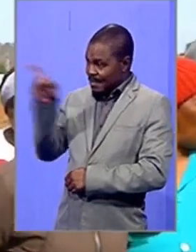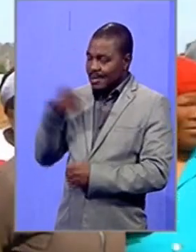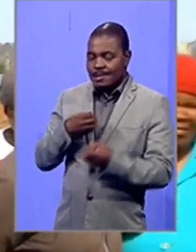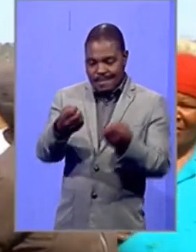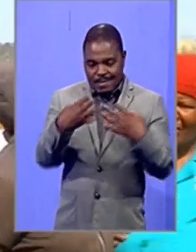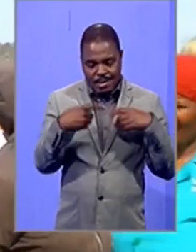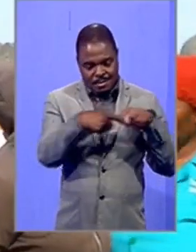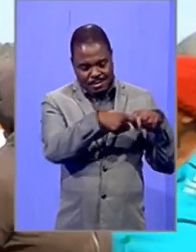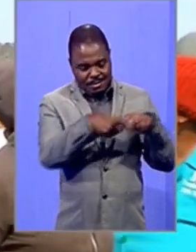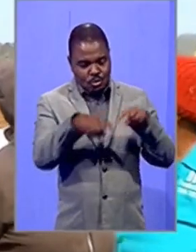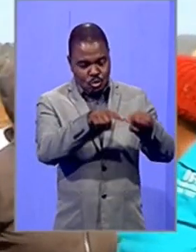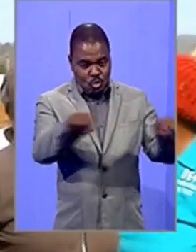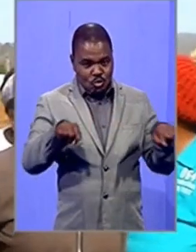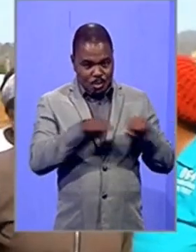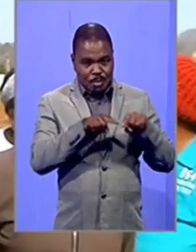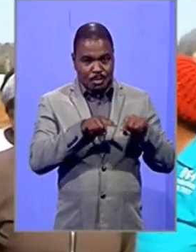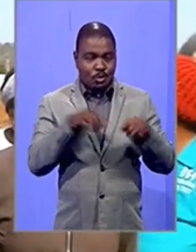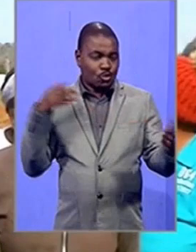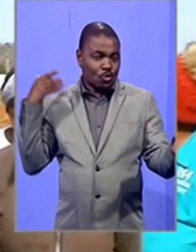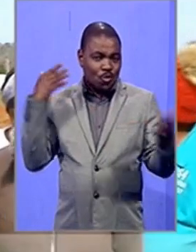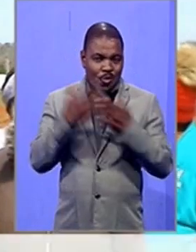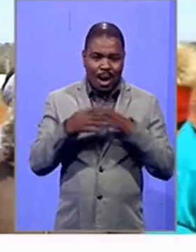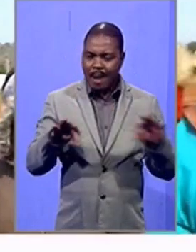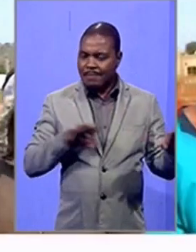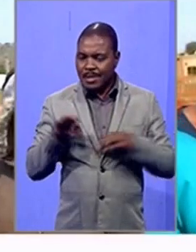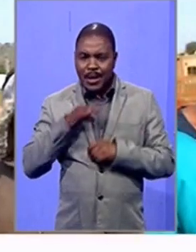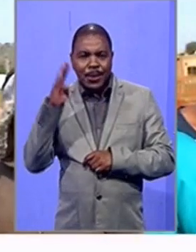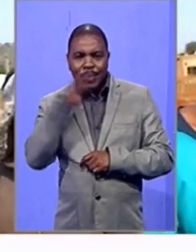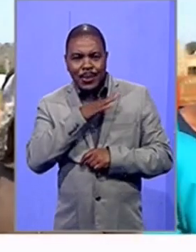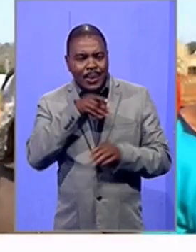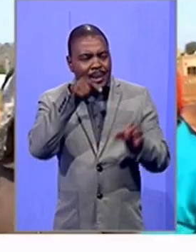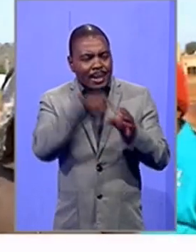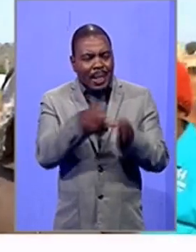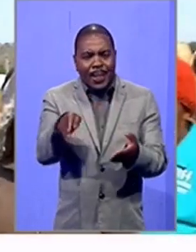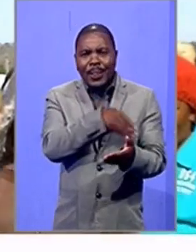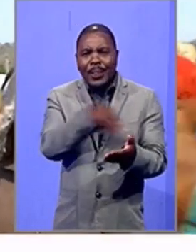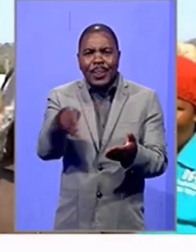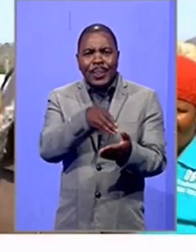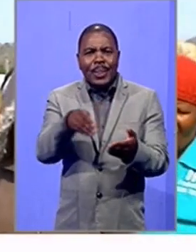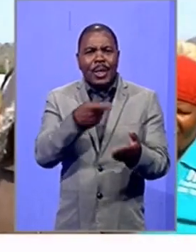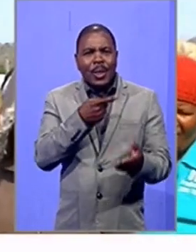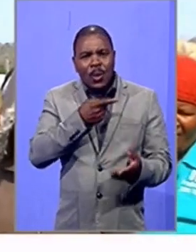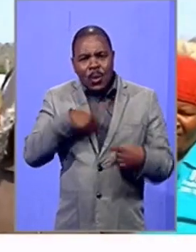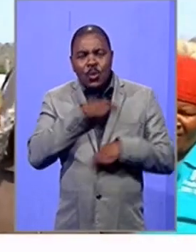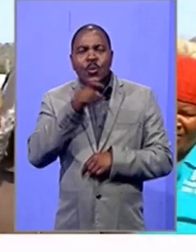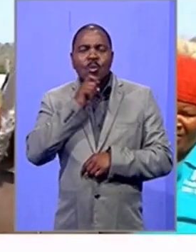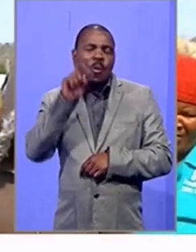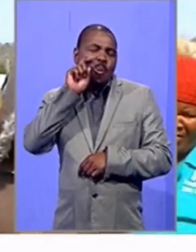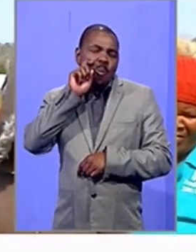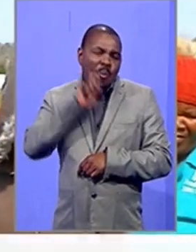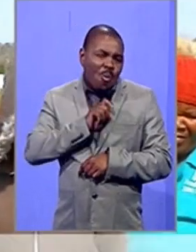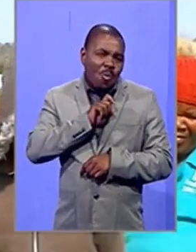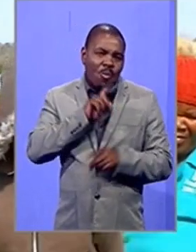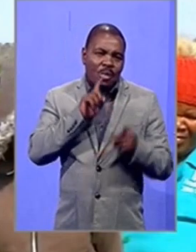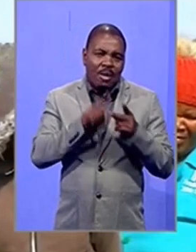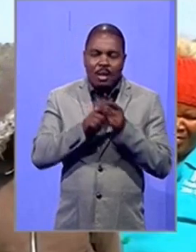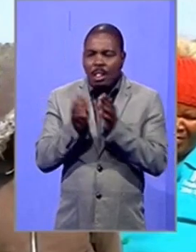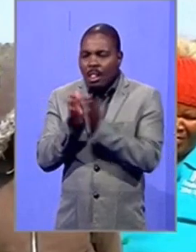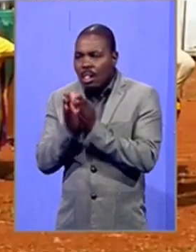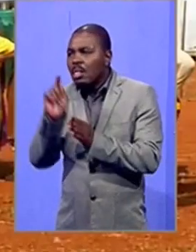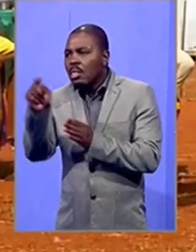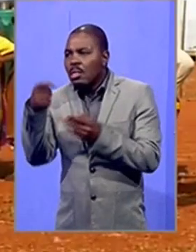mo go tloela mo ga ona furniture ga ona selo ka mole re berekisa tša kgale le tše re tsamayang re gopela